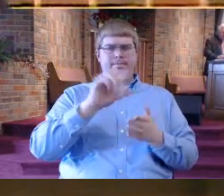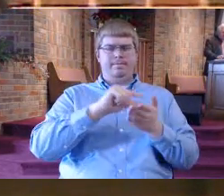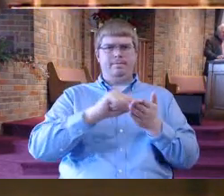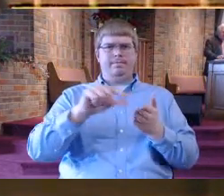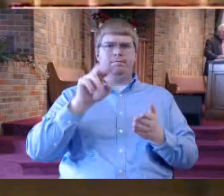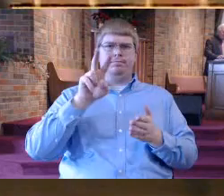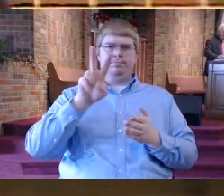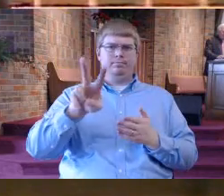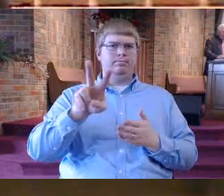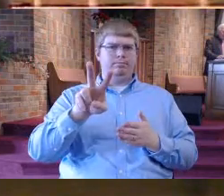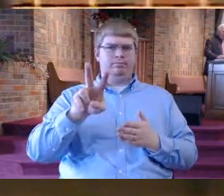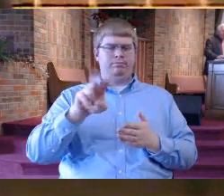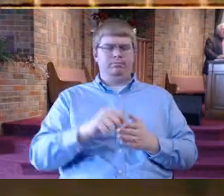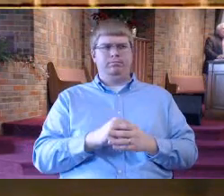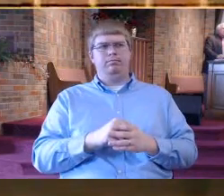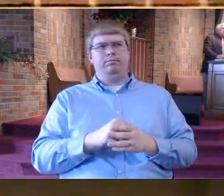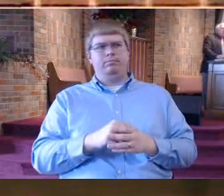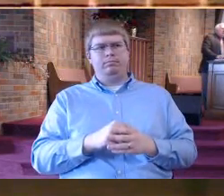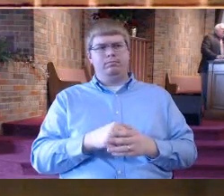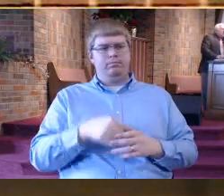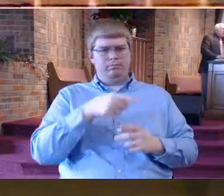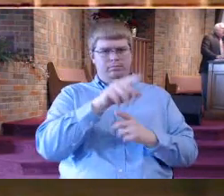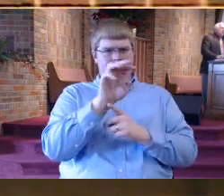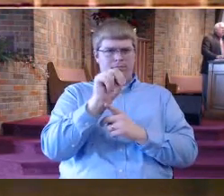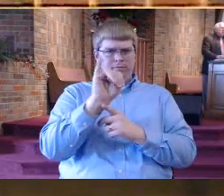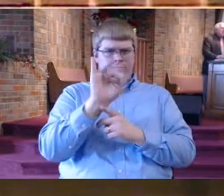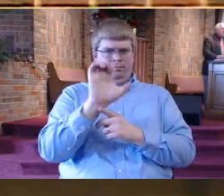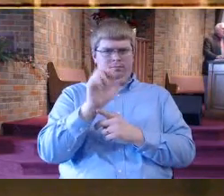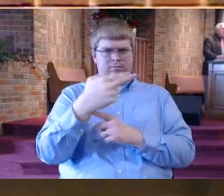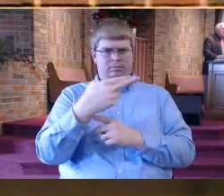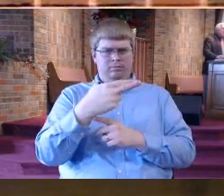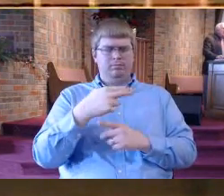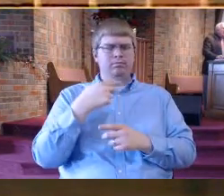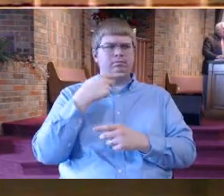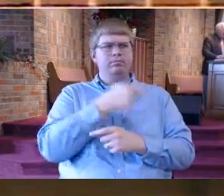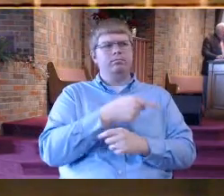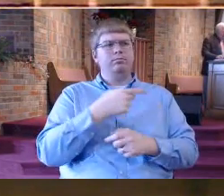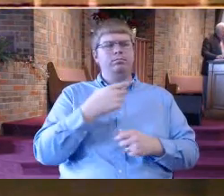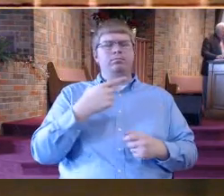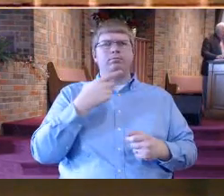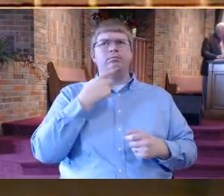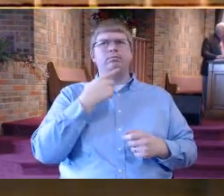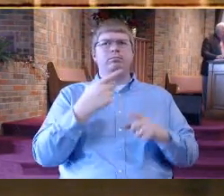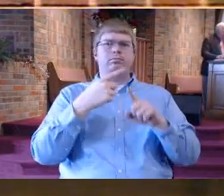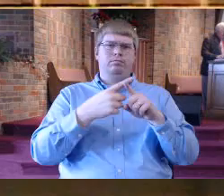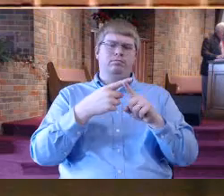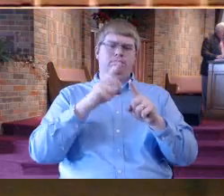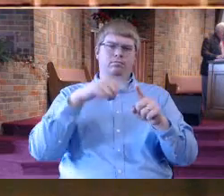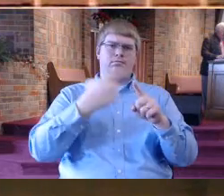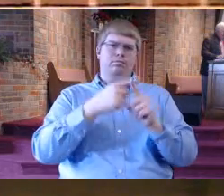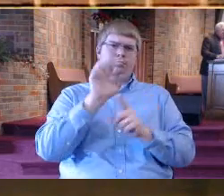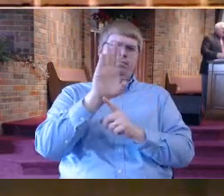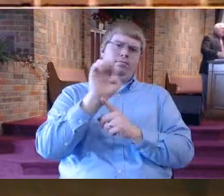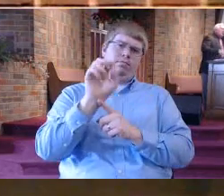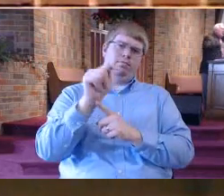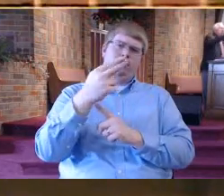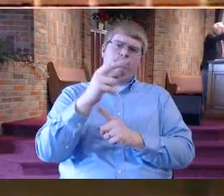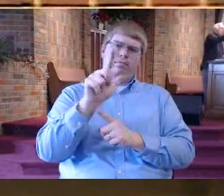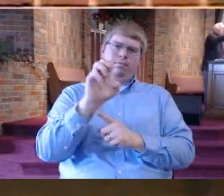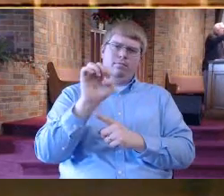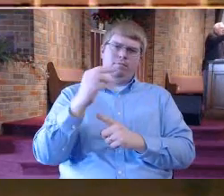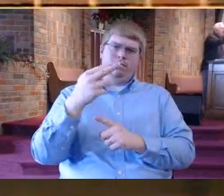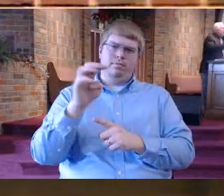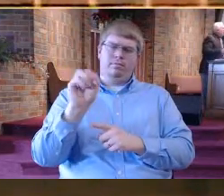verse, Micah's prophecy is to Bethlehem. And he says,